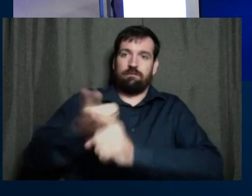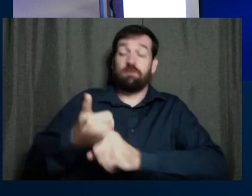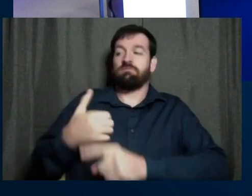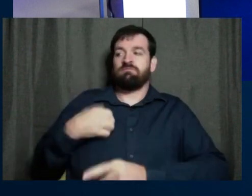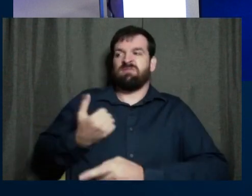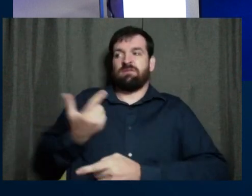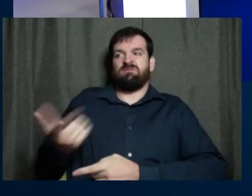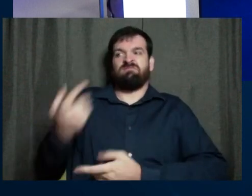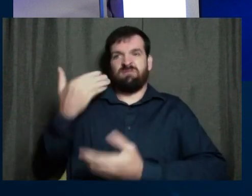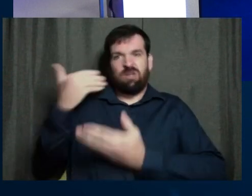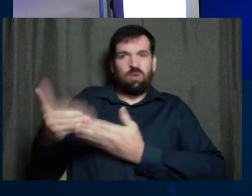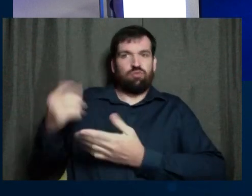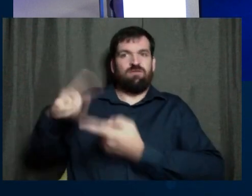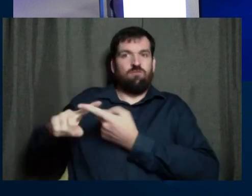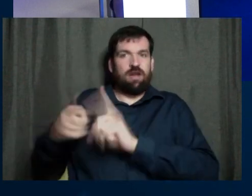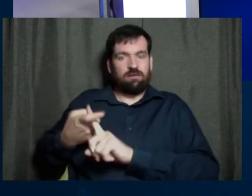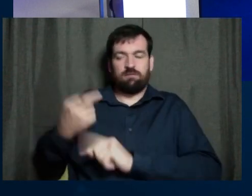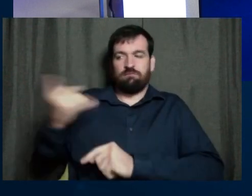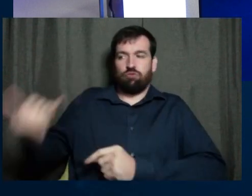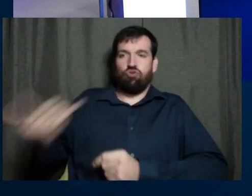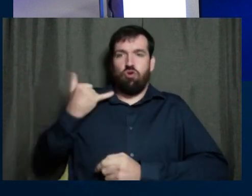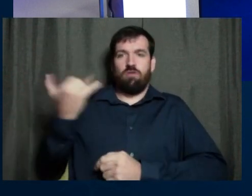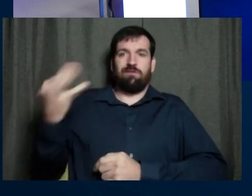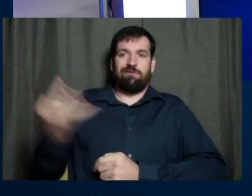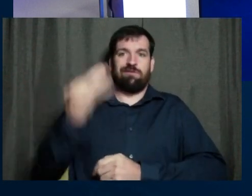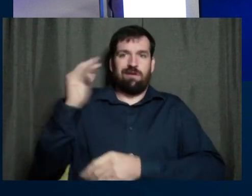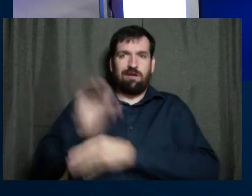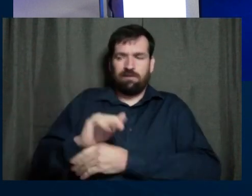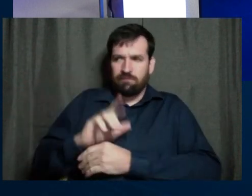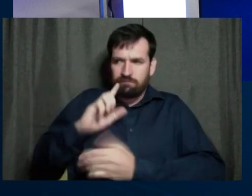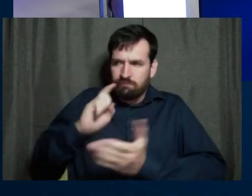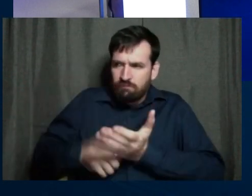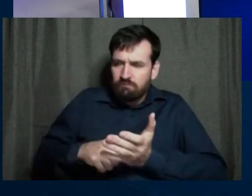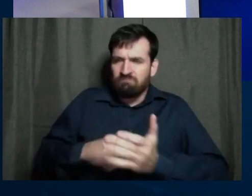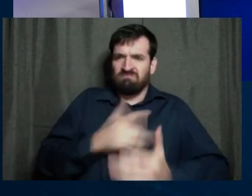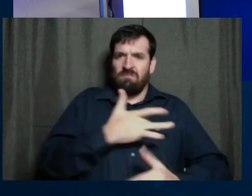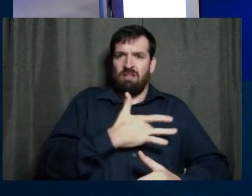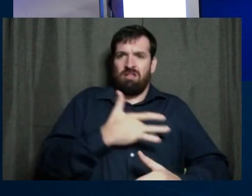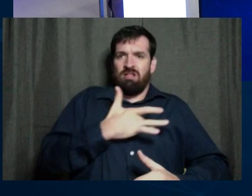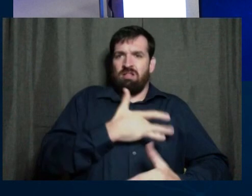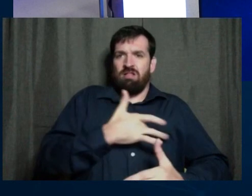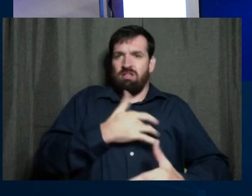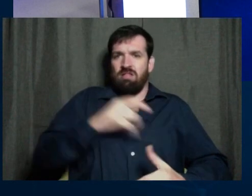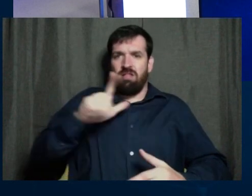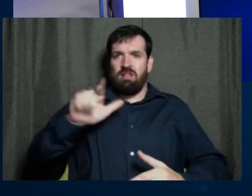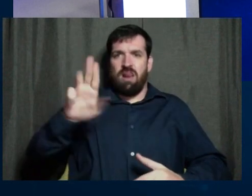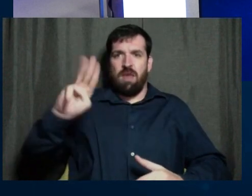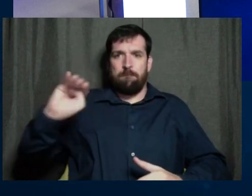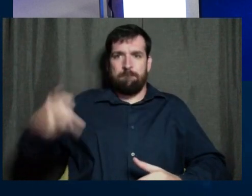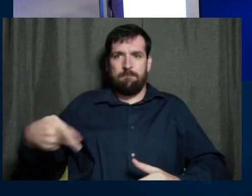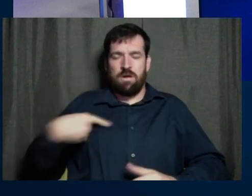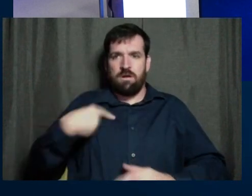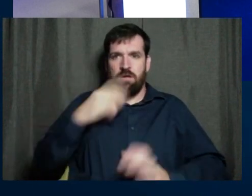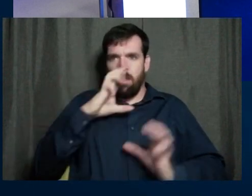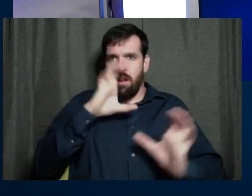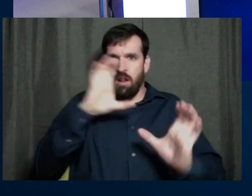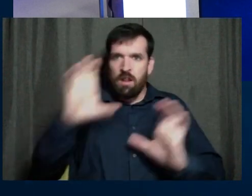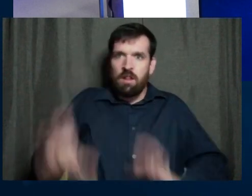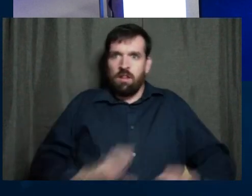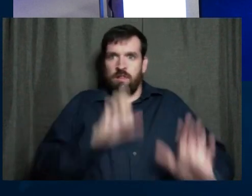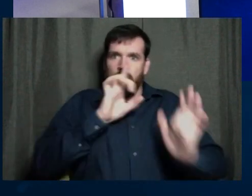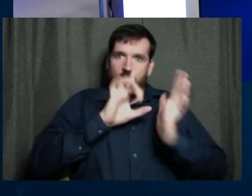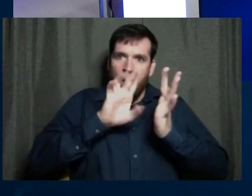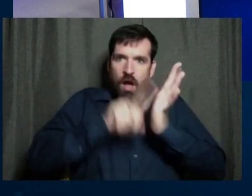Friday evening and said, I found a lump. I felt a lump. And she said, I was up all night online on the Susan G.